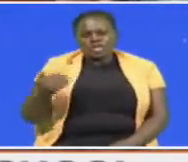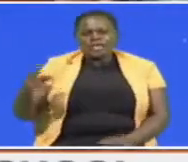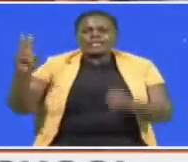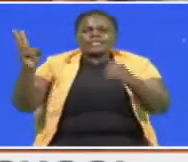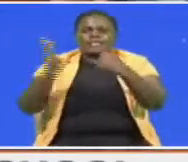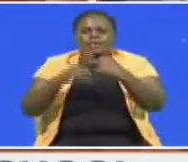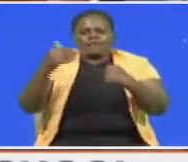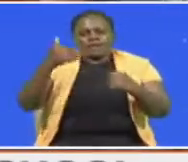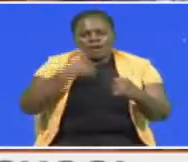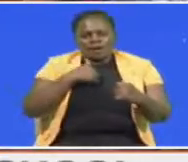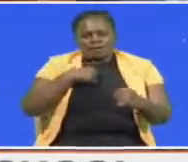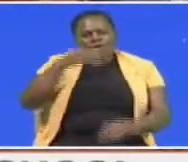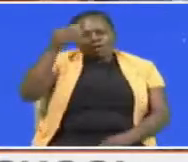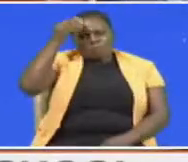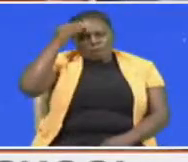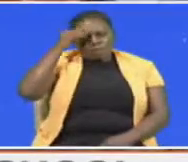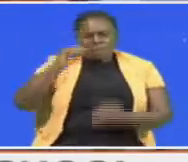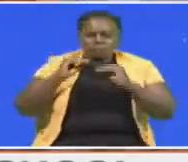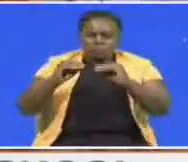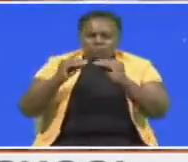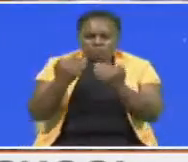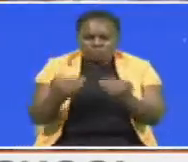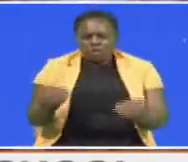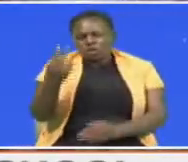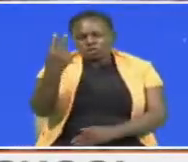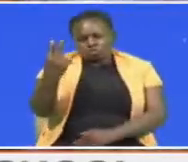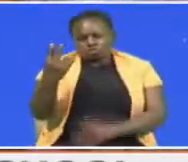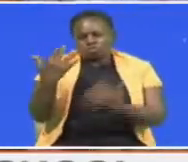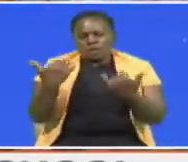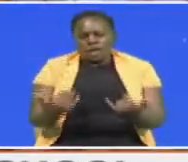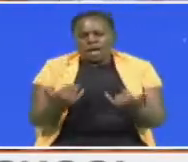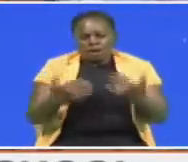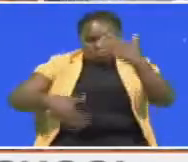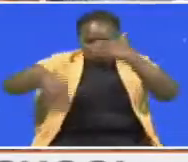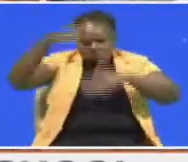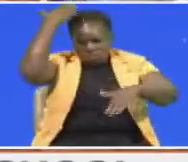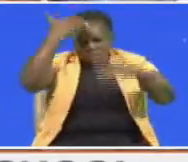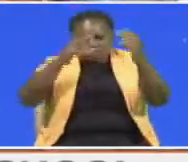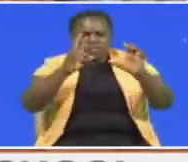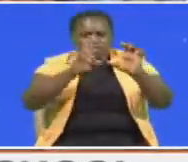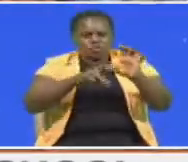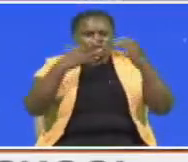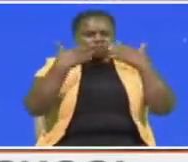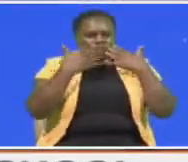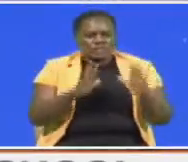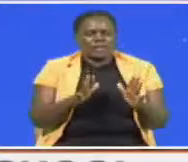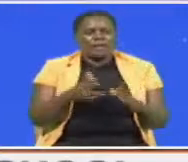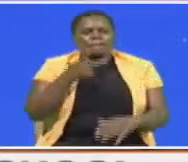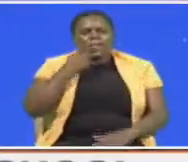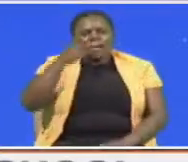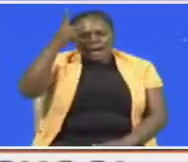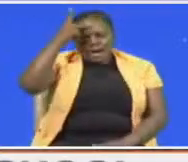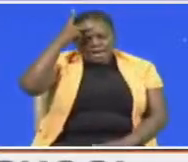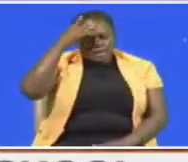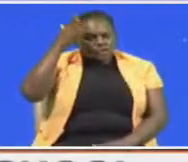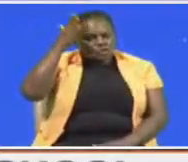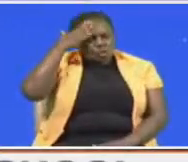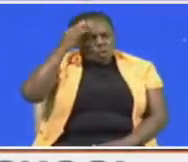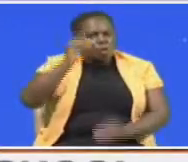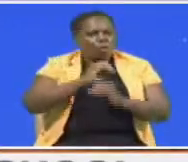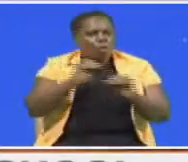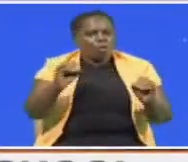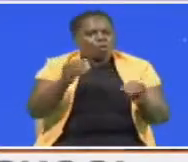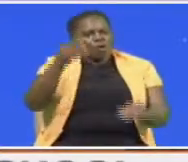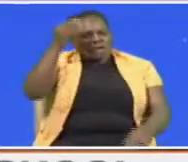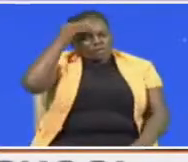is successfully educating her children, with two already in university. Her parents did not know how